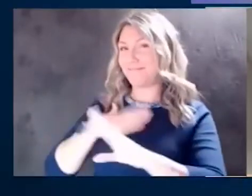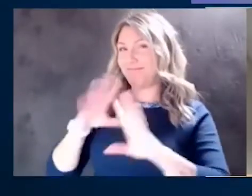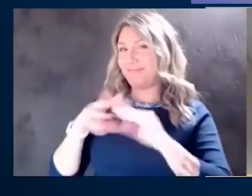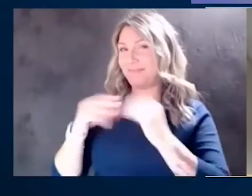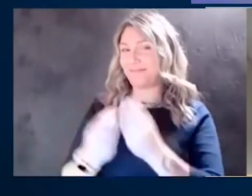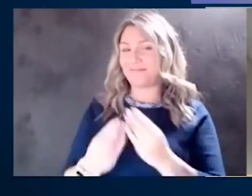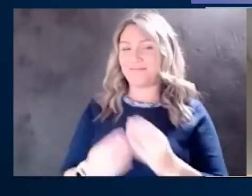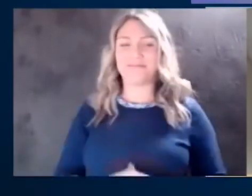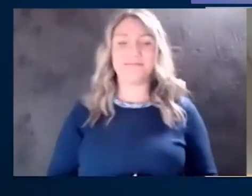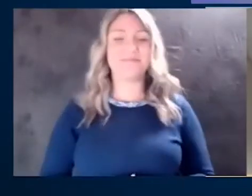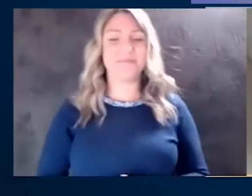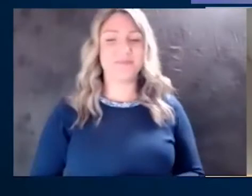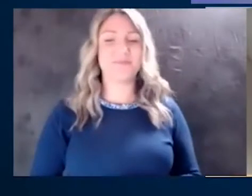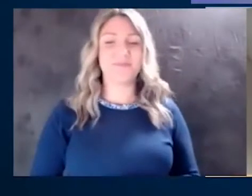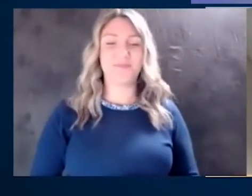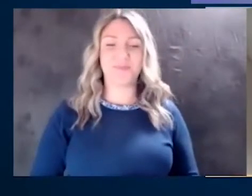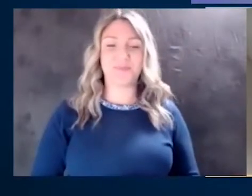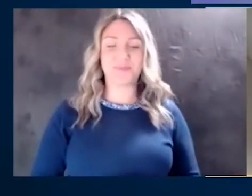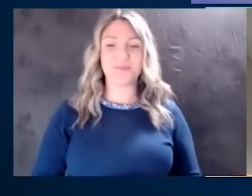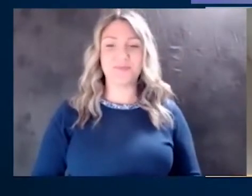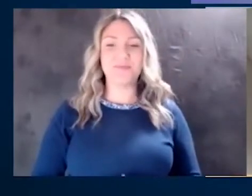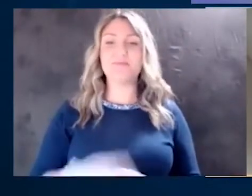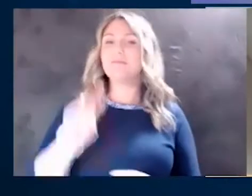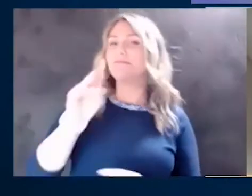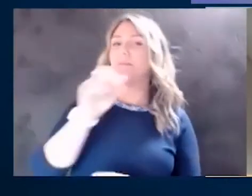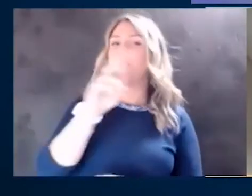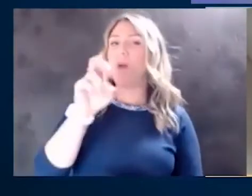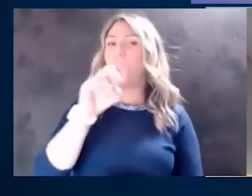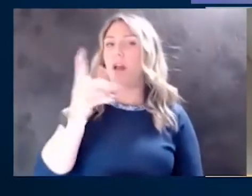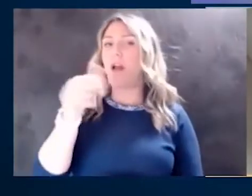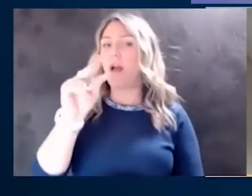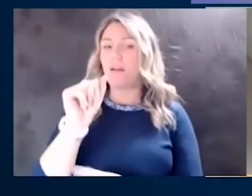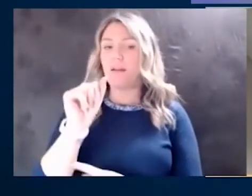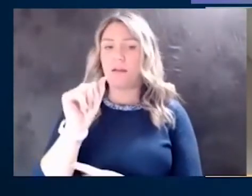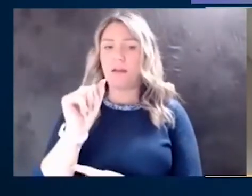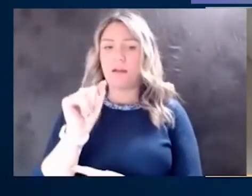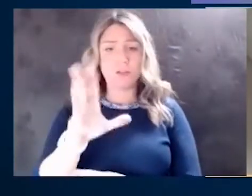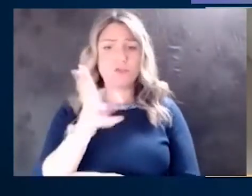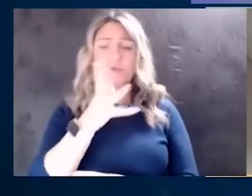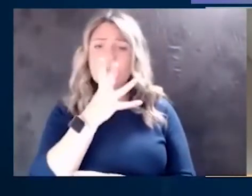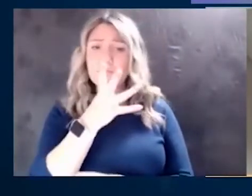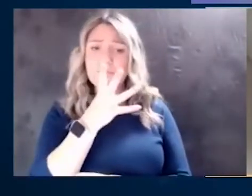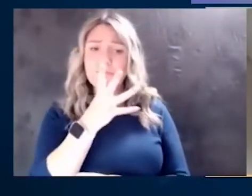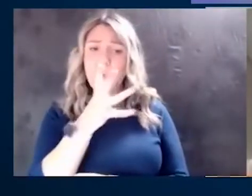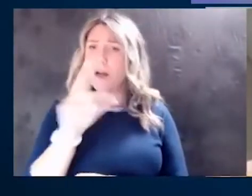Okay. Mariana, are you? Is your mom there, Natalia?